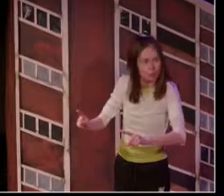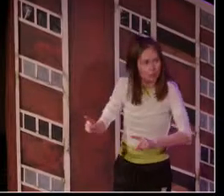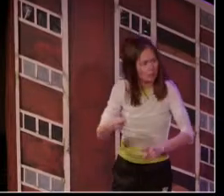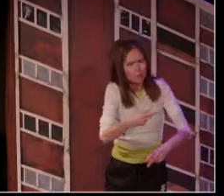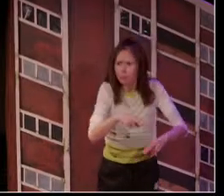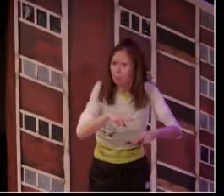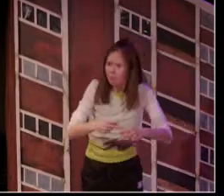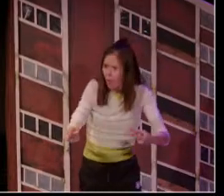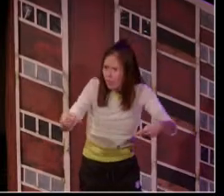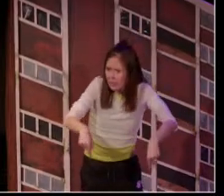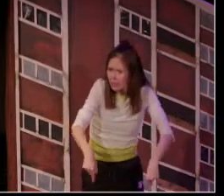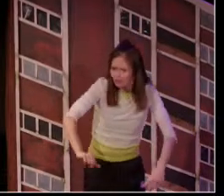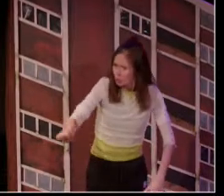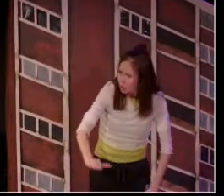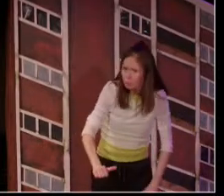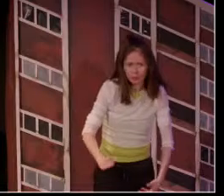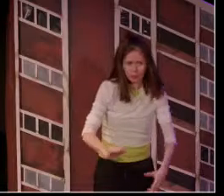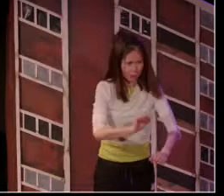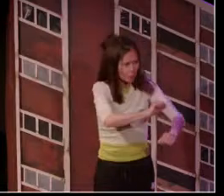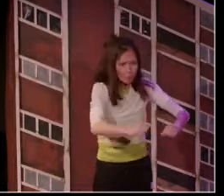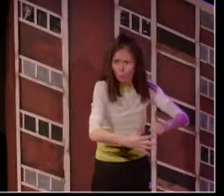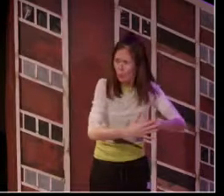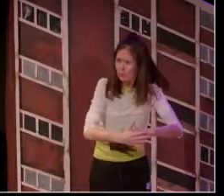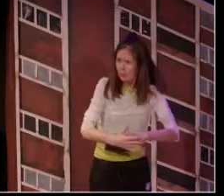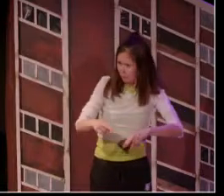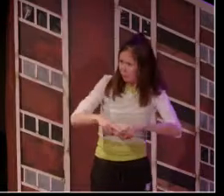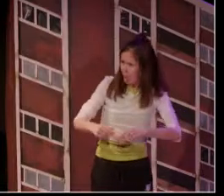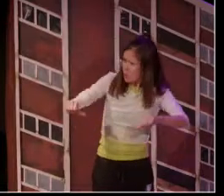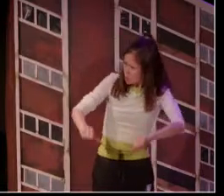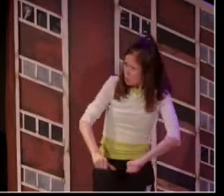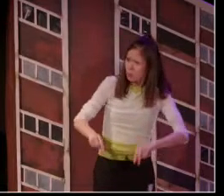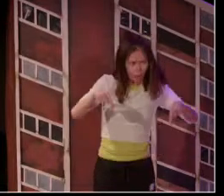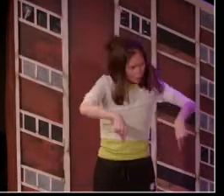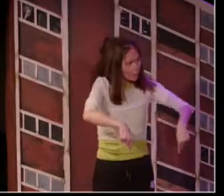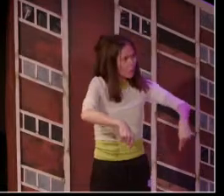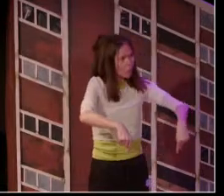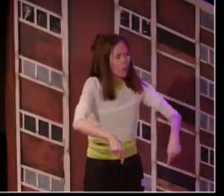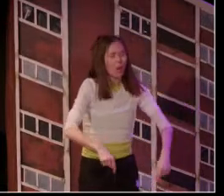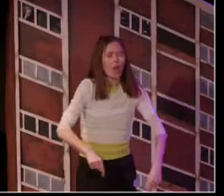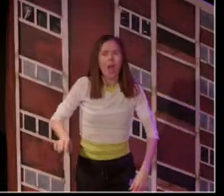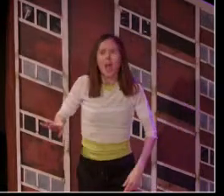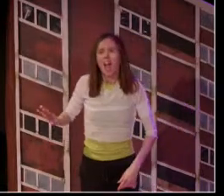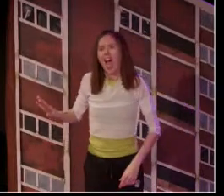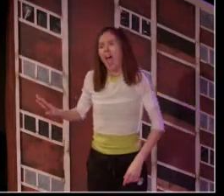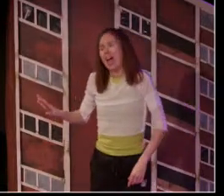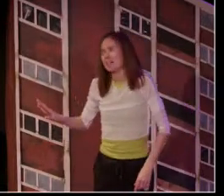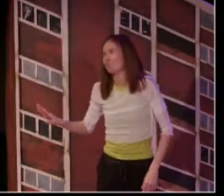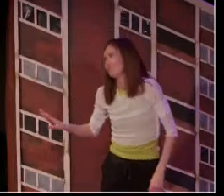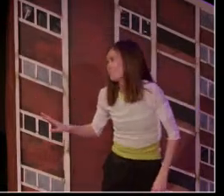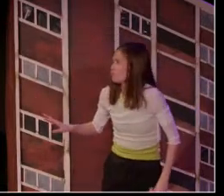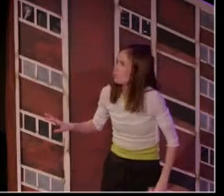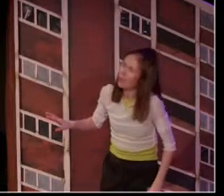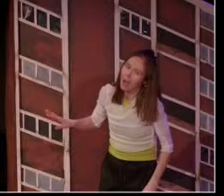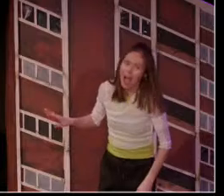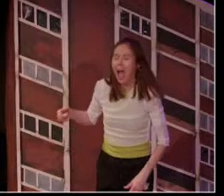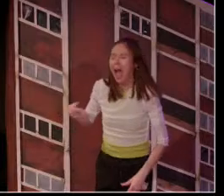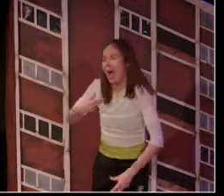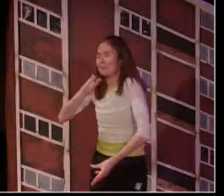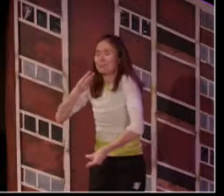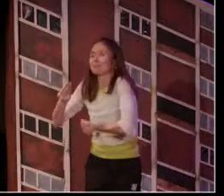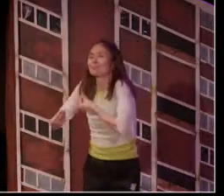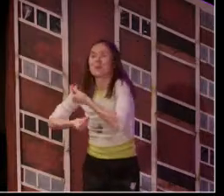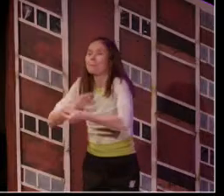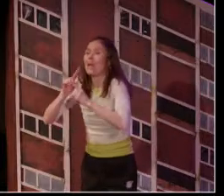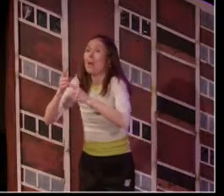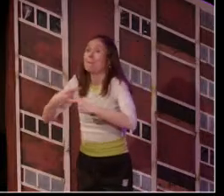father at his son's wedding is a guest that complements the table. For reasons which I cannot share with you, grave sir, I shall